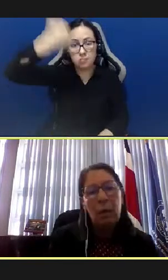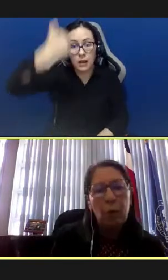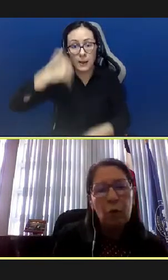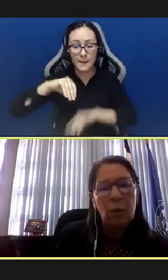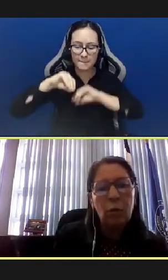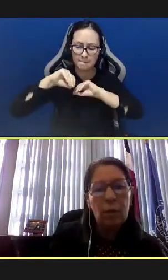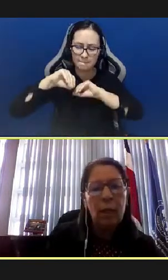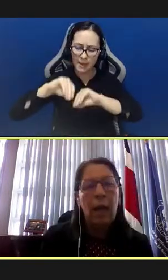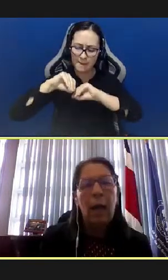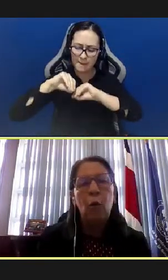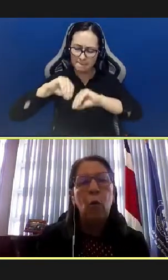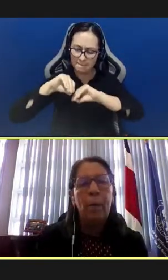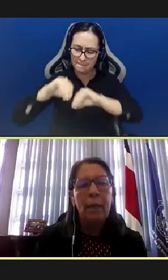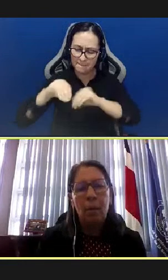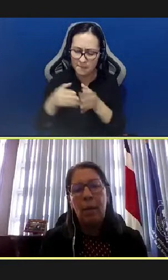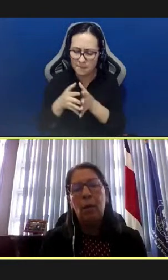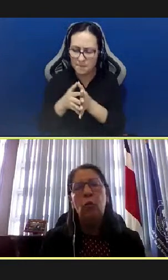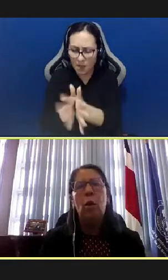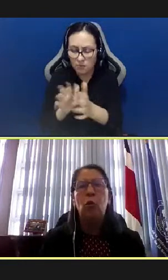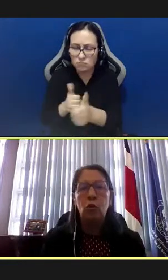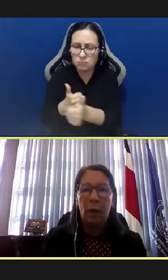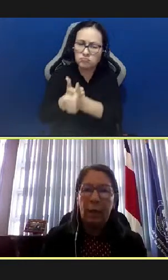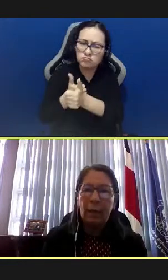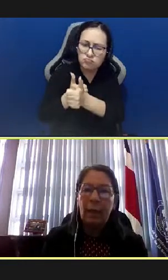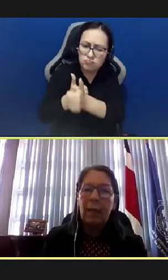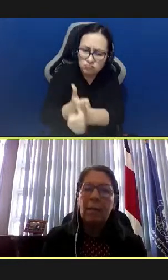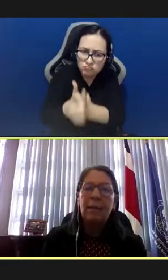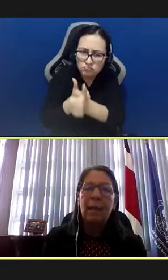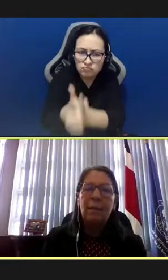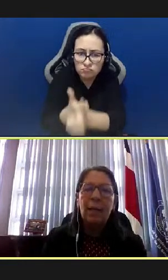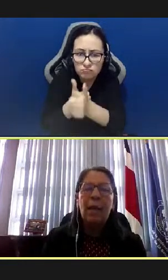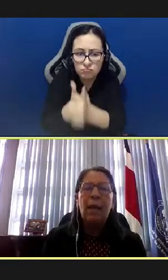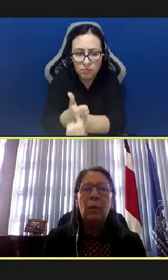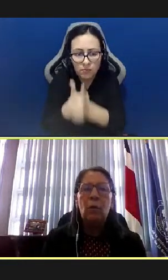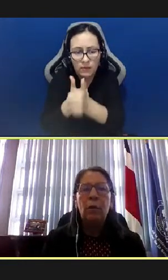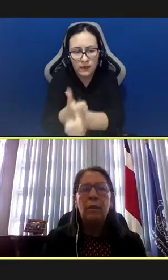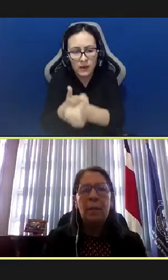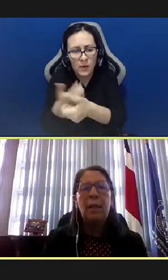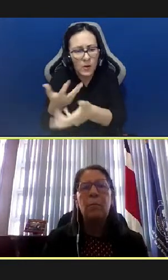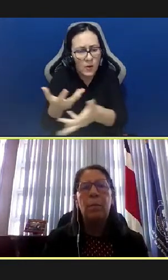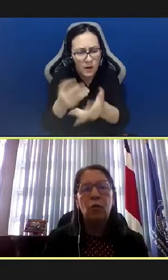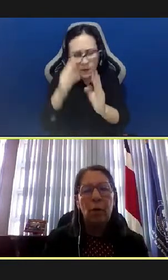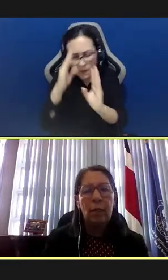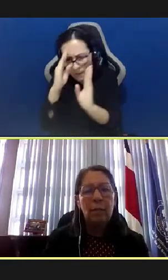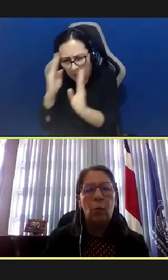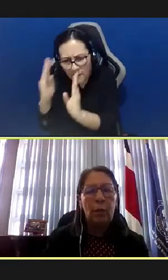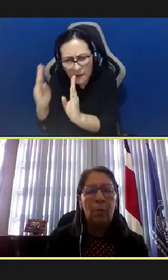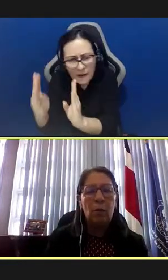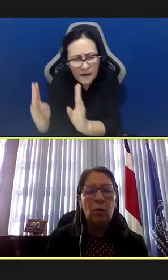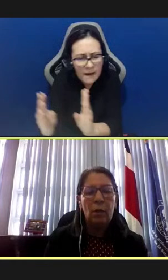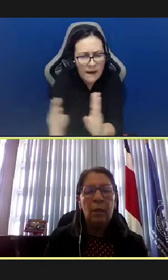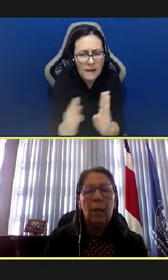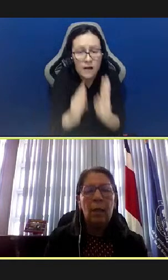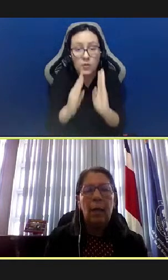includes the following entities that we see at the bottom, providing